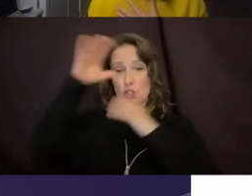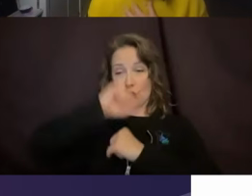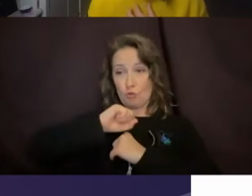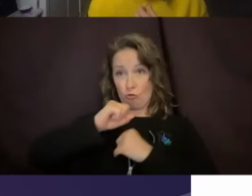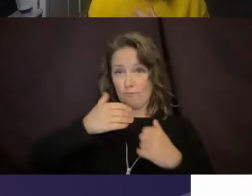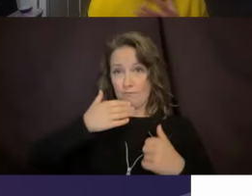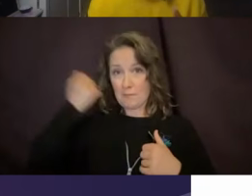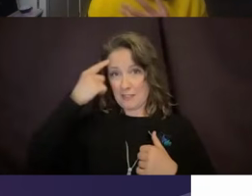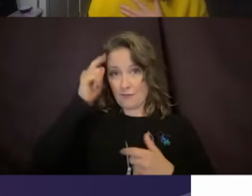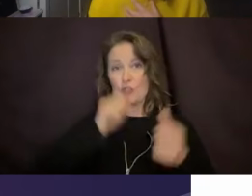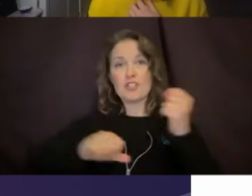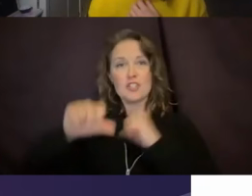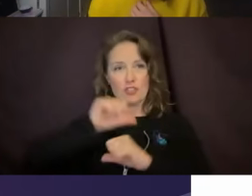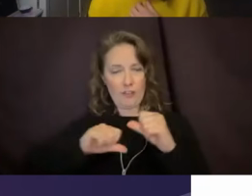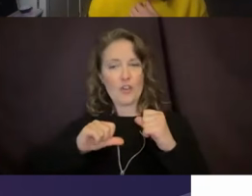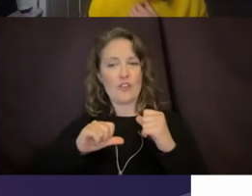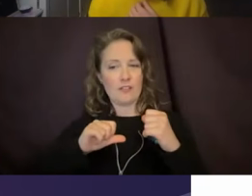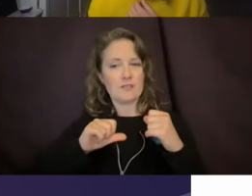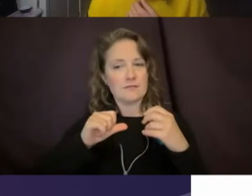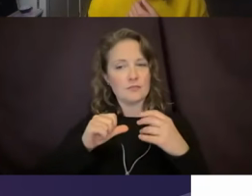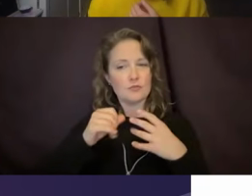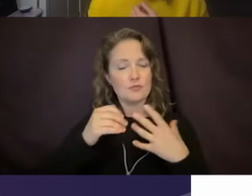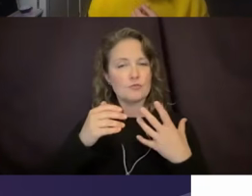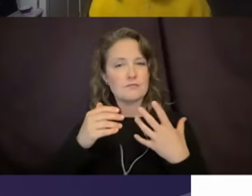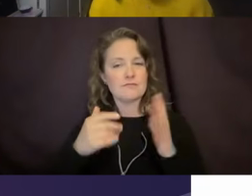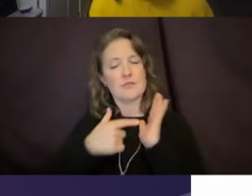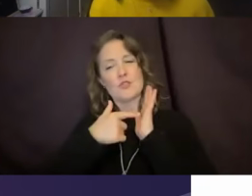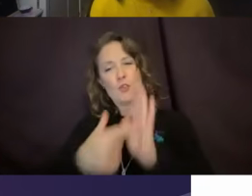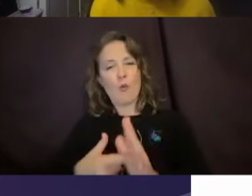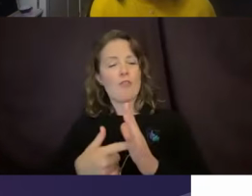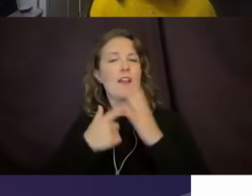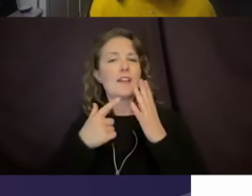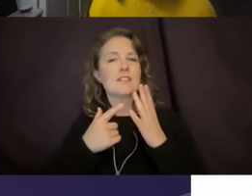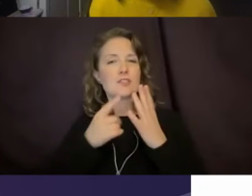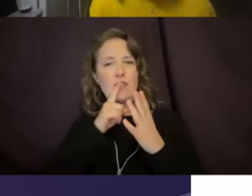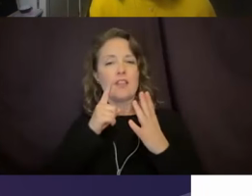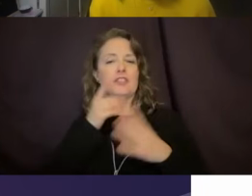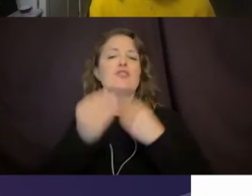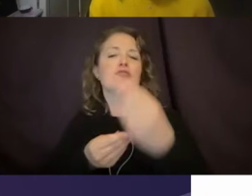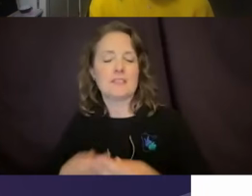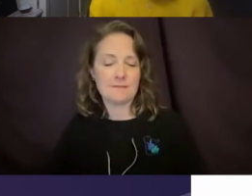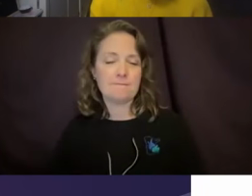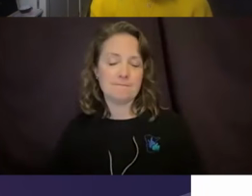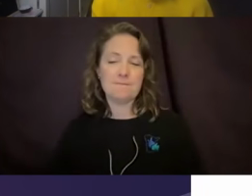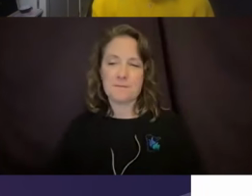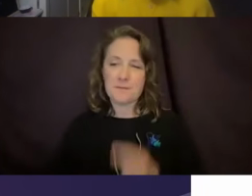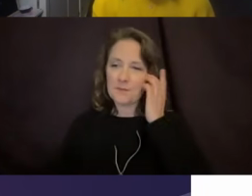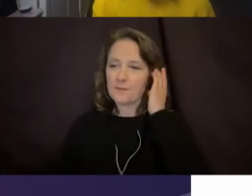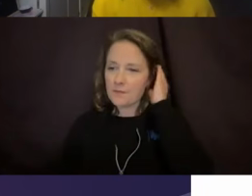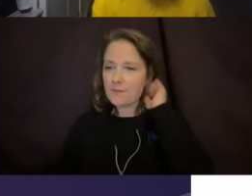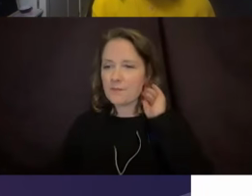best of each other, and extend that generosity to one another as well too. And taking